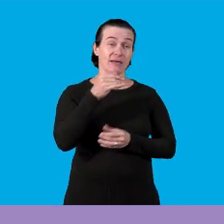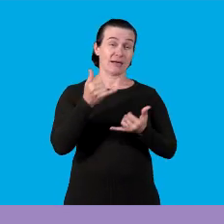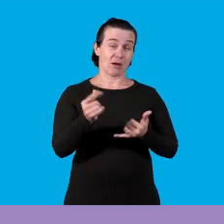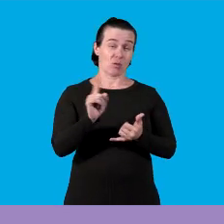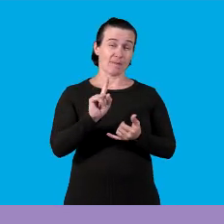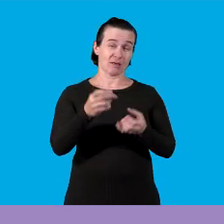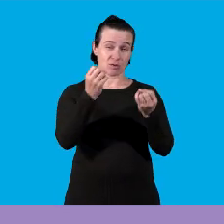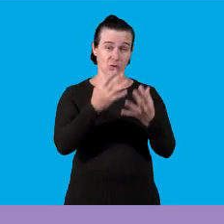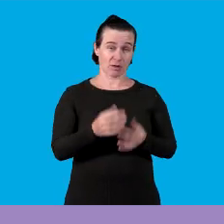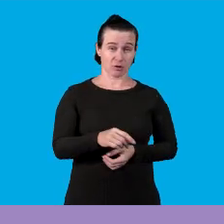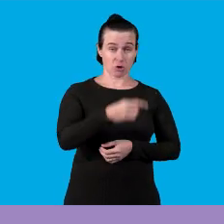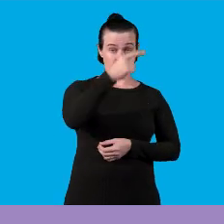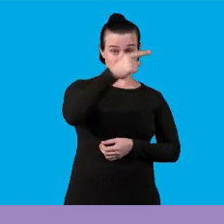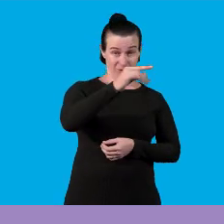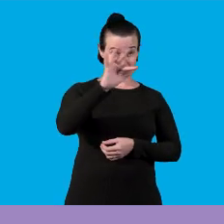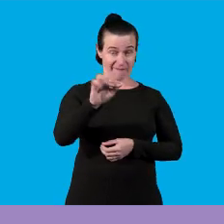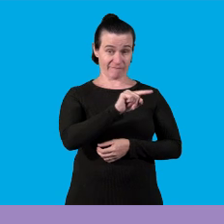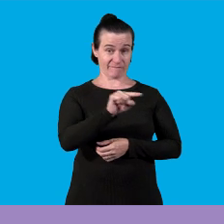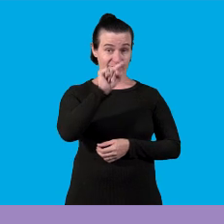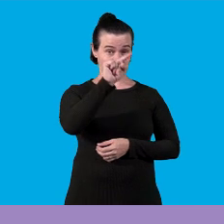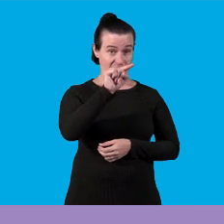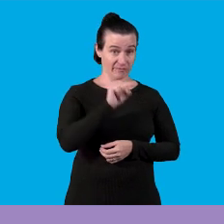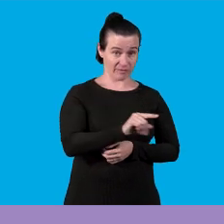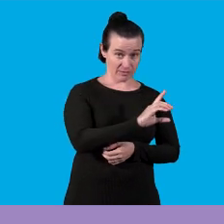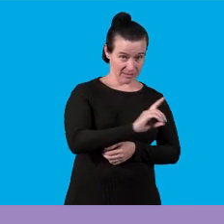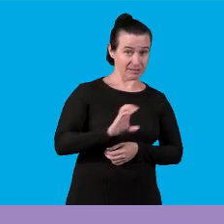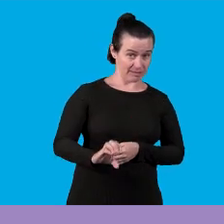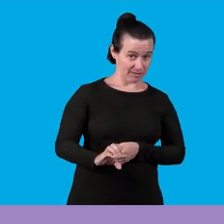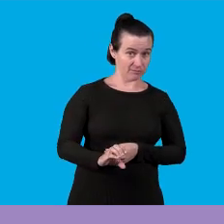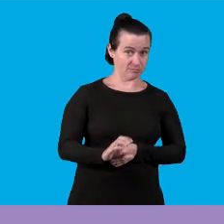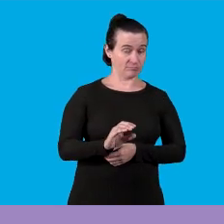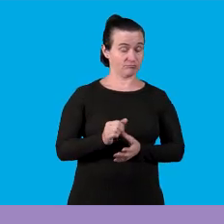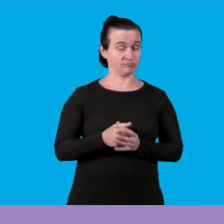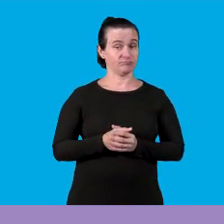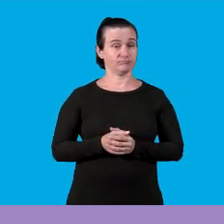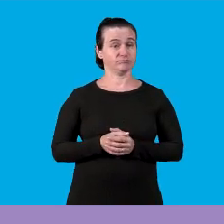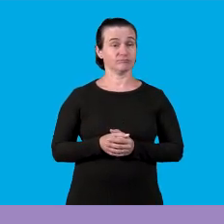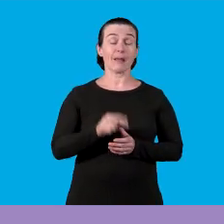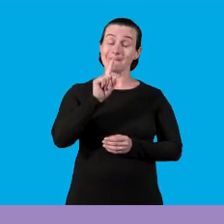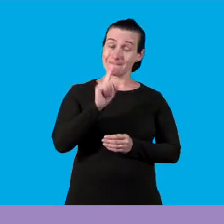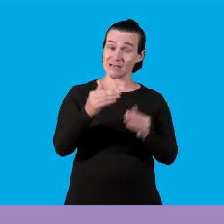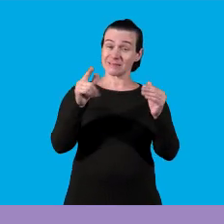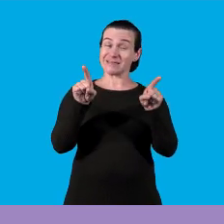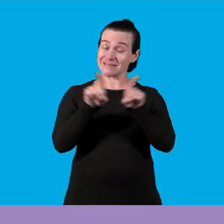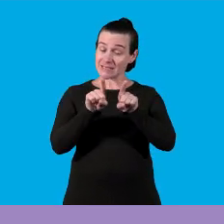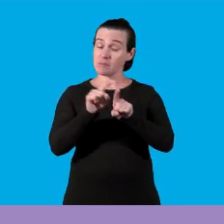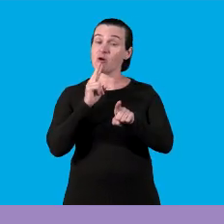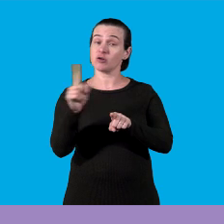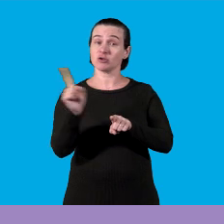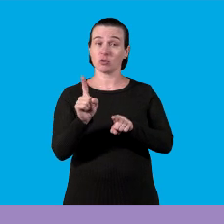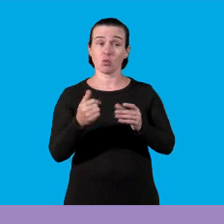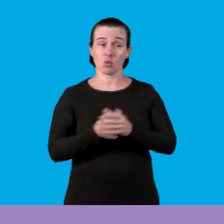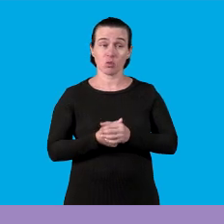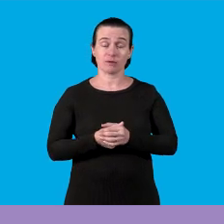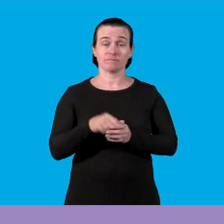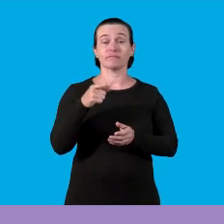GF divided by DC, which gives us 9